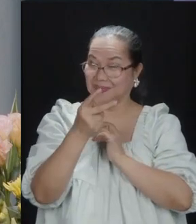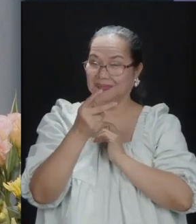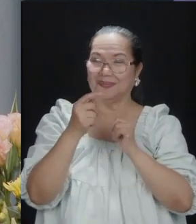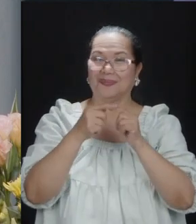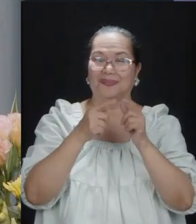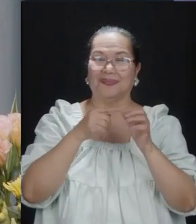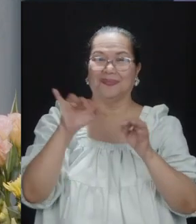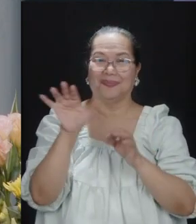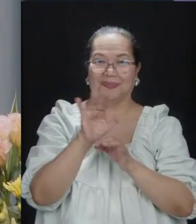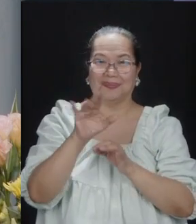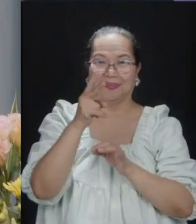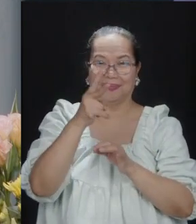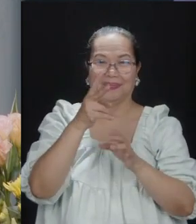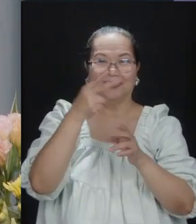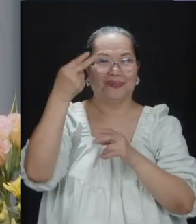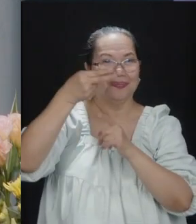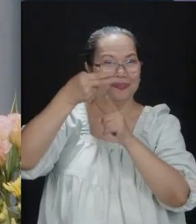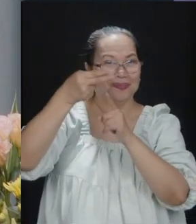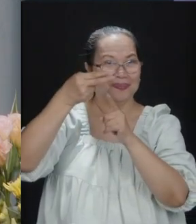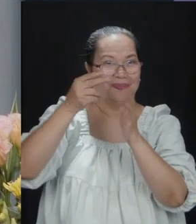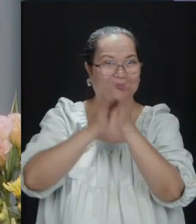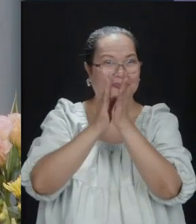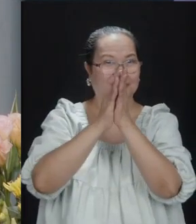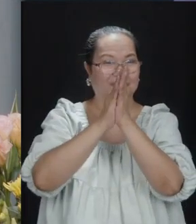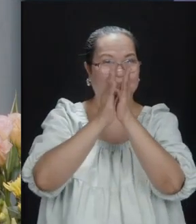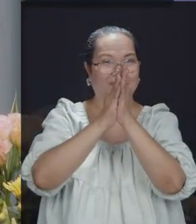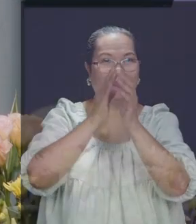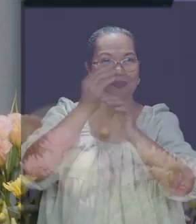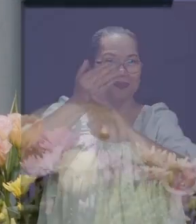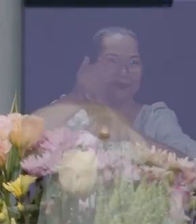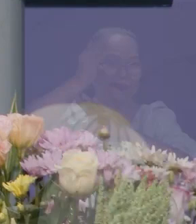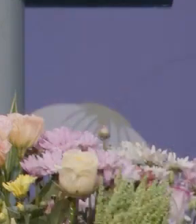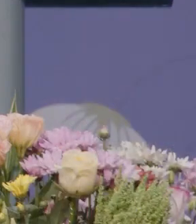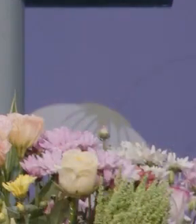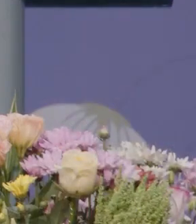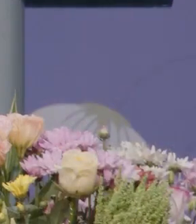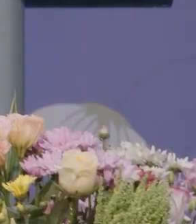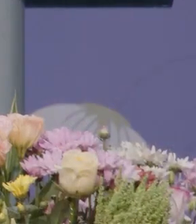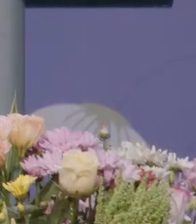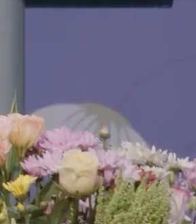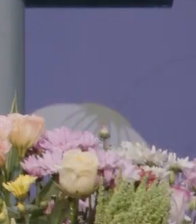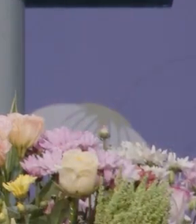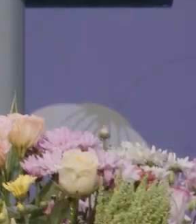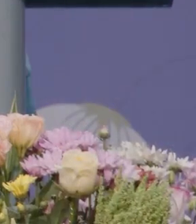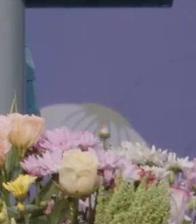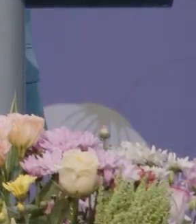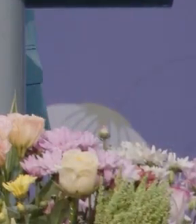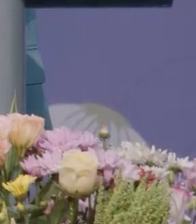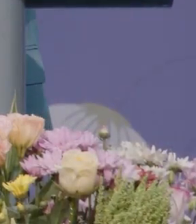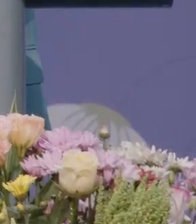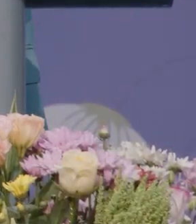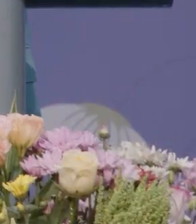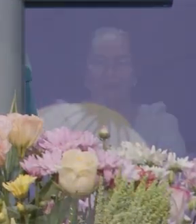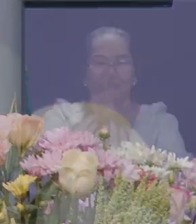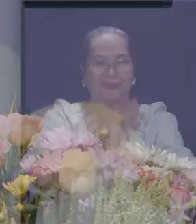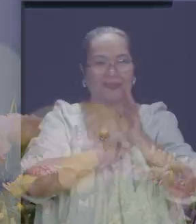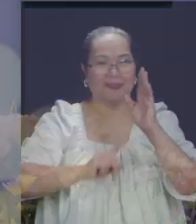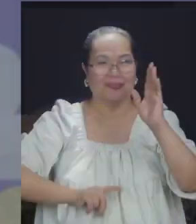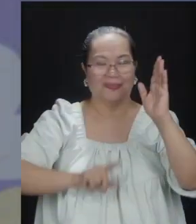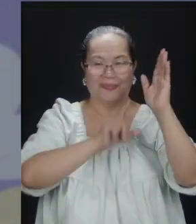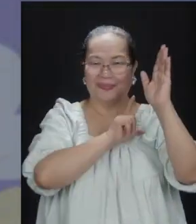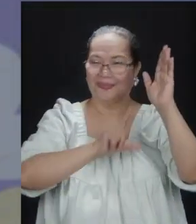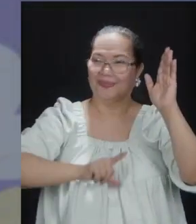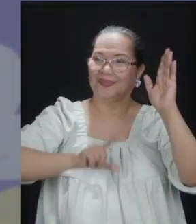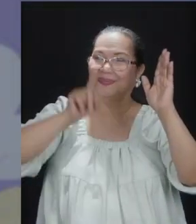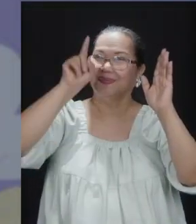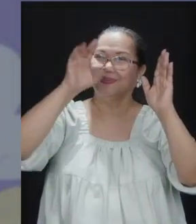Hannah's praise beyond her time in order to honor the true King, the Lord Jesus, who is